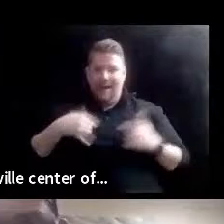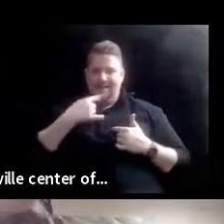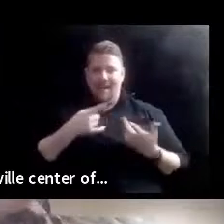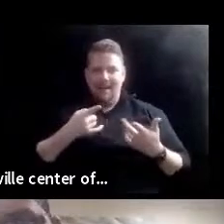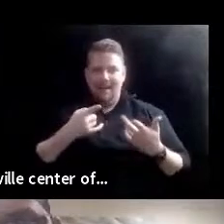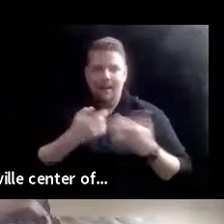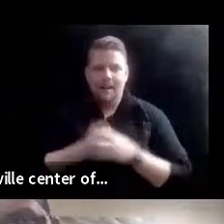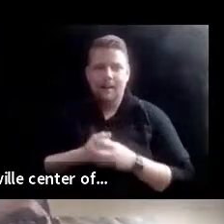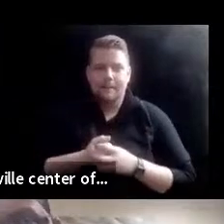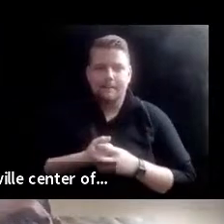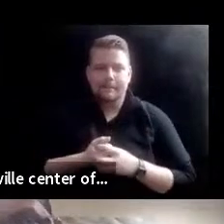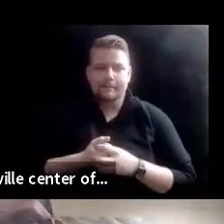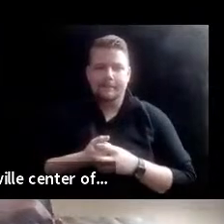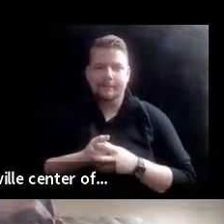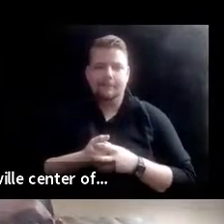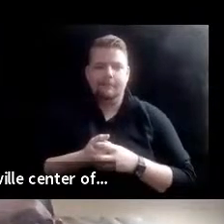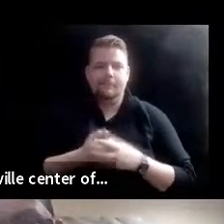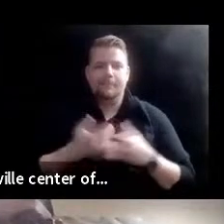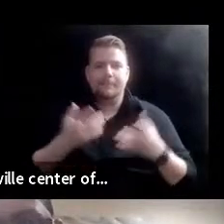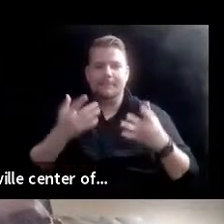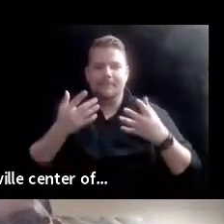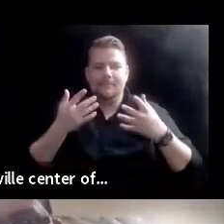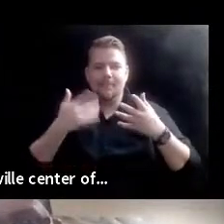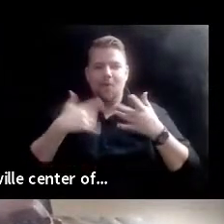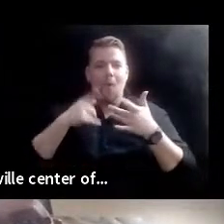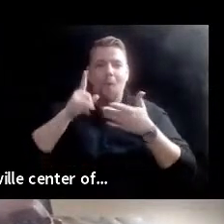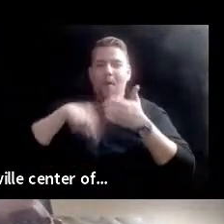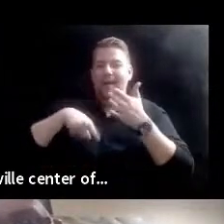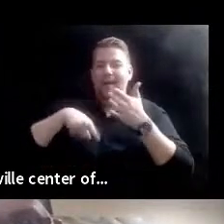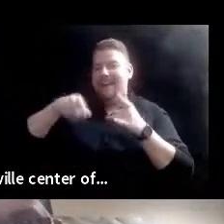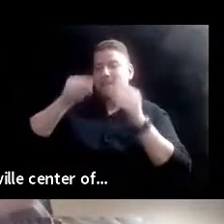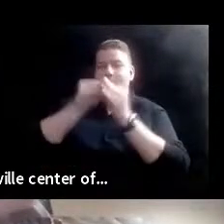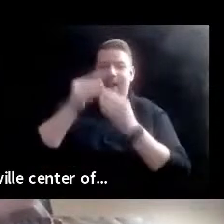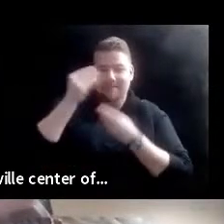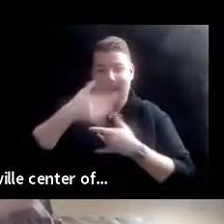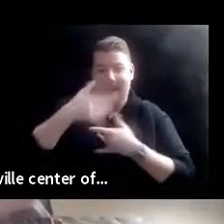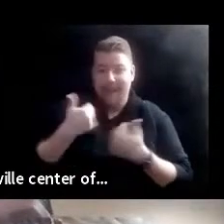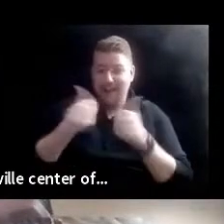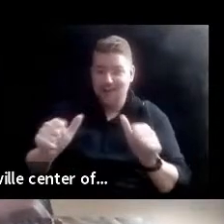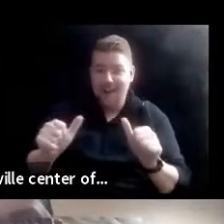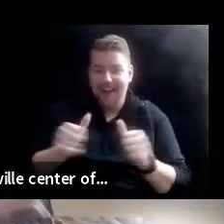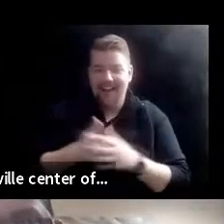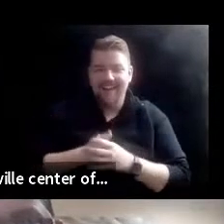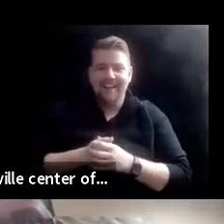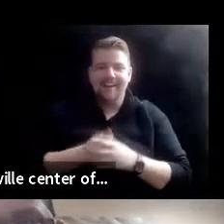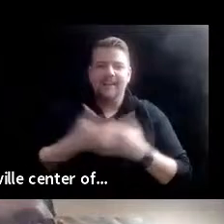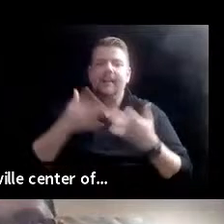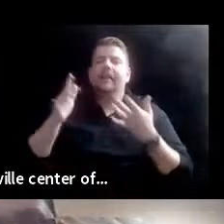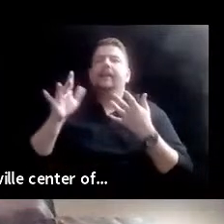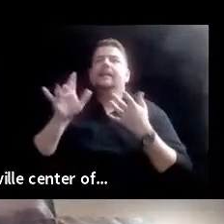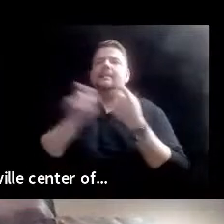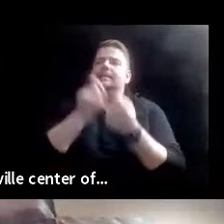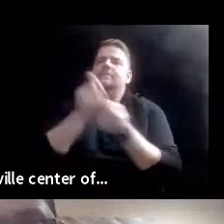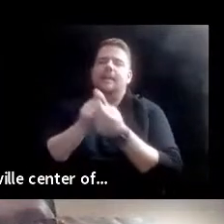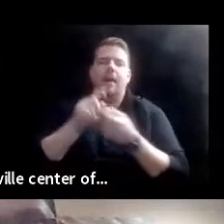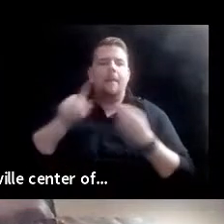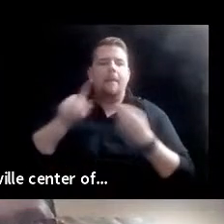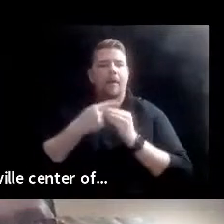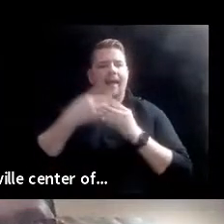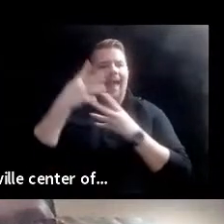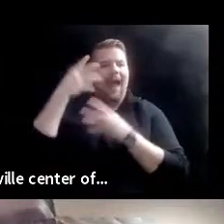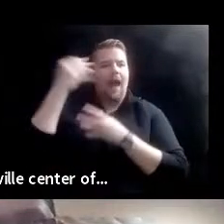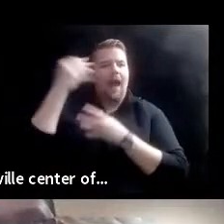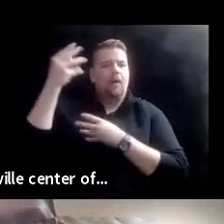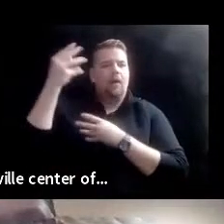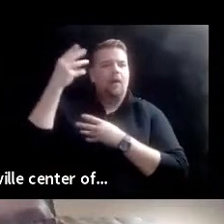do you more explanation? I'm happy to try. Specifically for outdoor gatherings, it's one